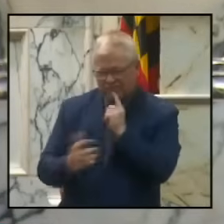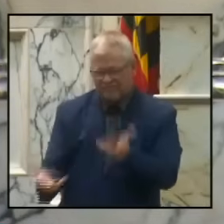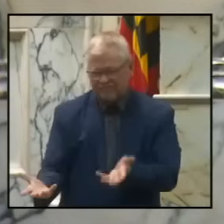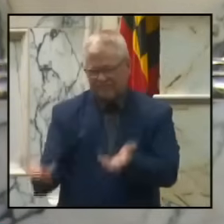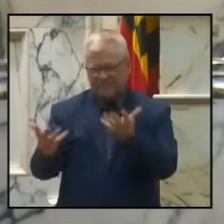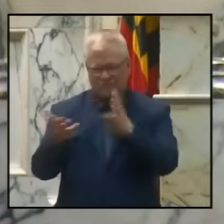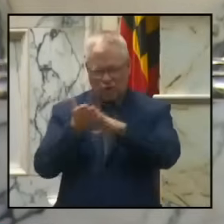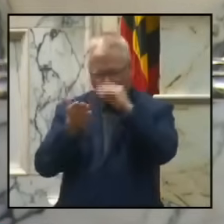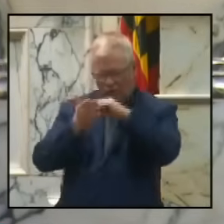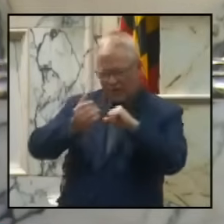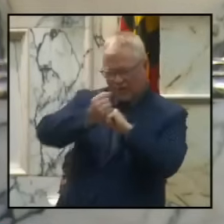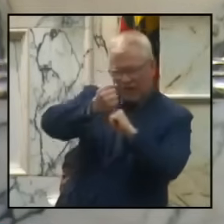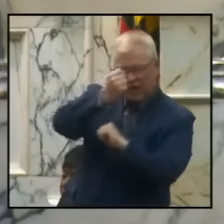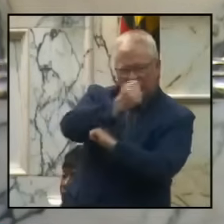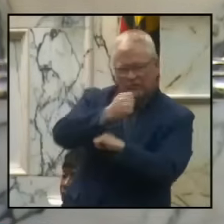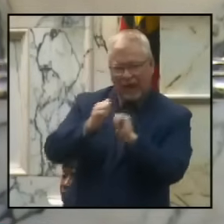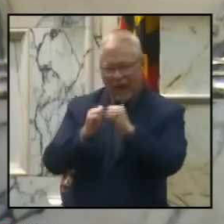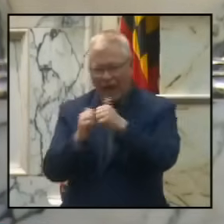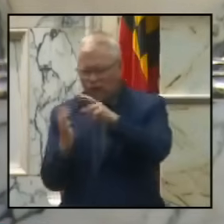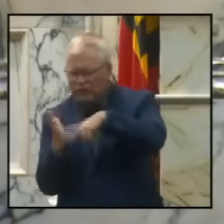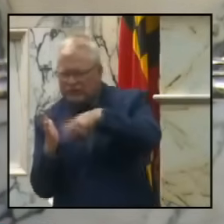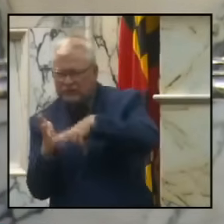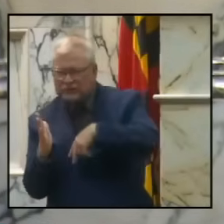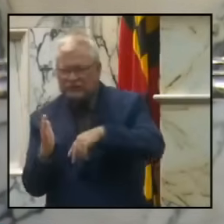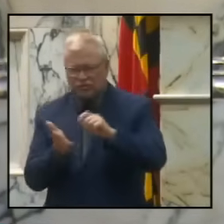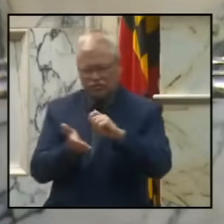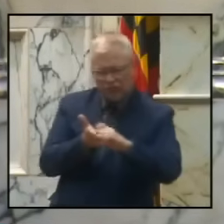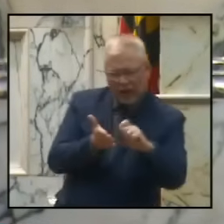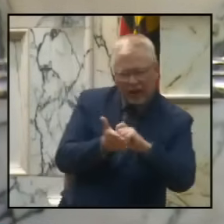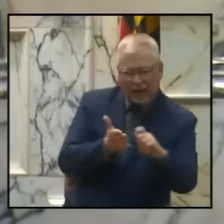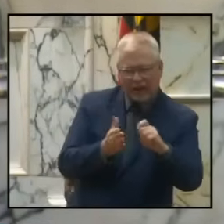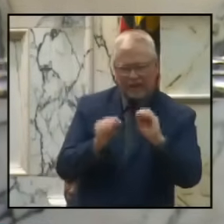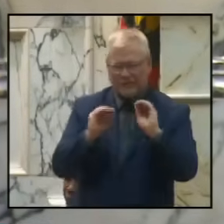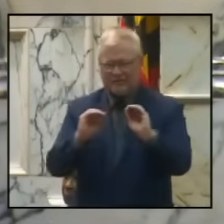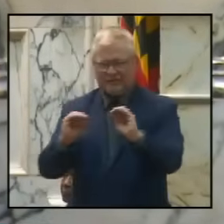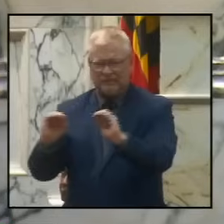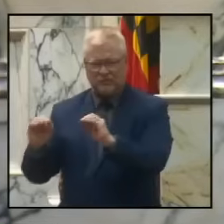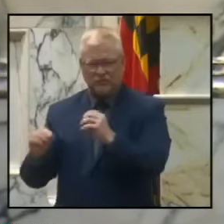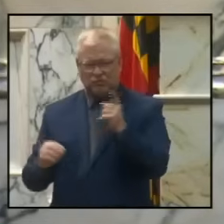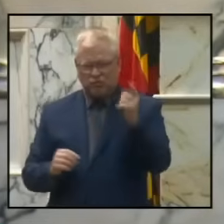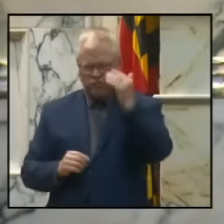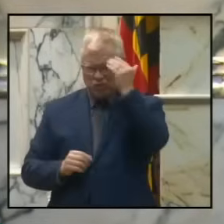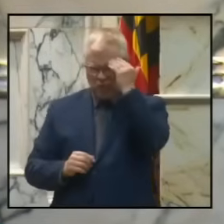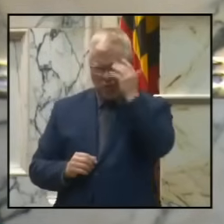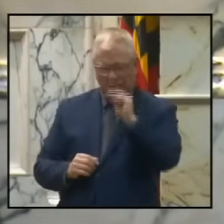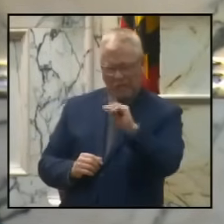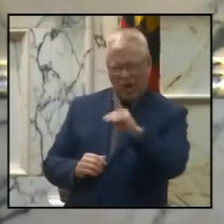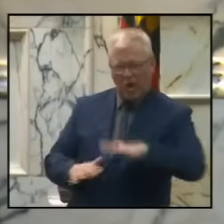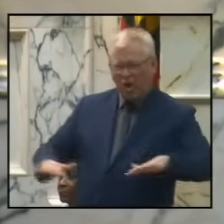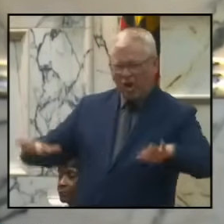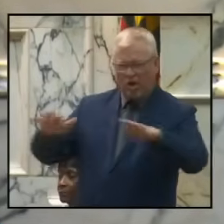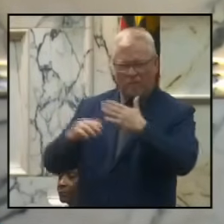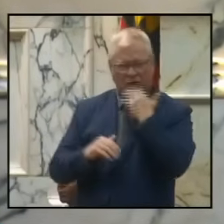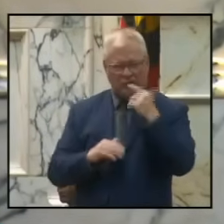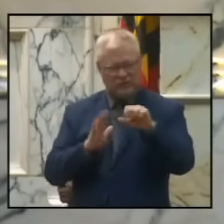of reading and writing. She knows that Maryland is the best state in the country to